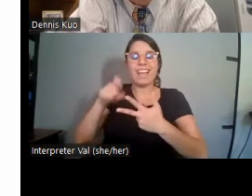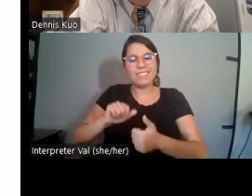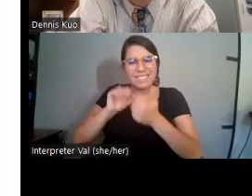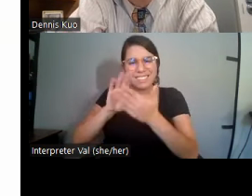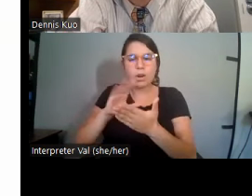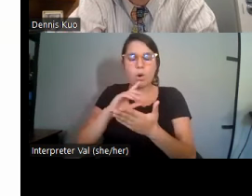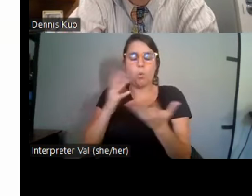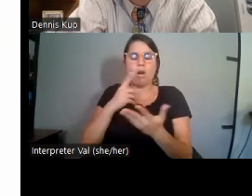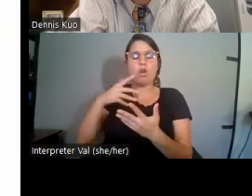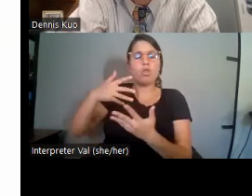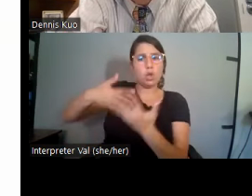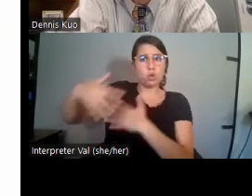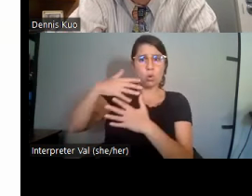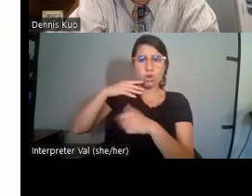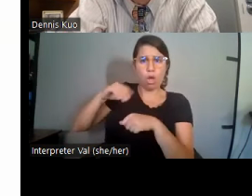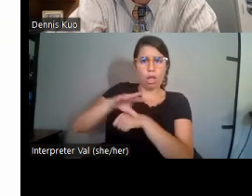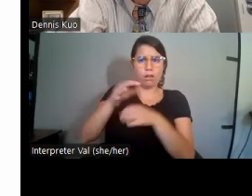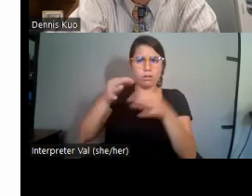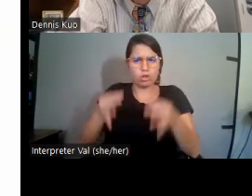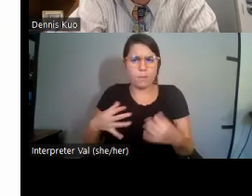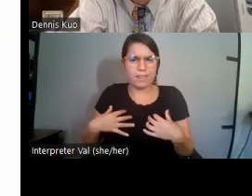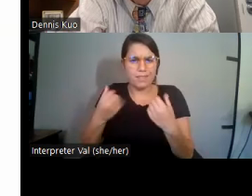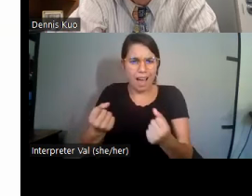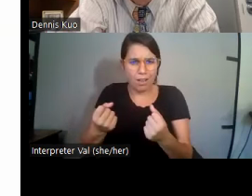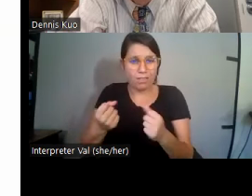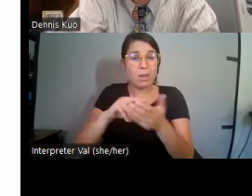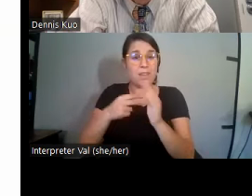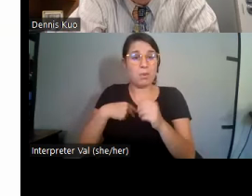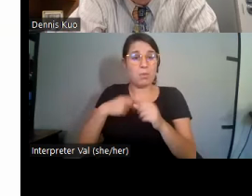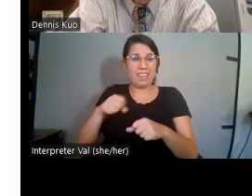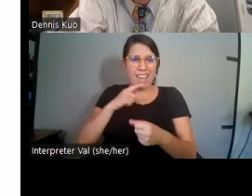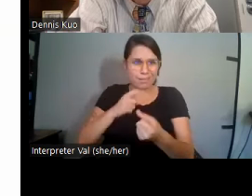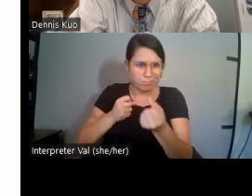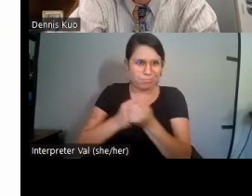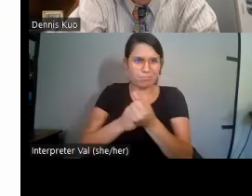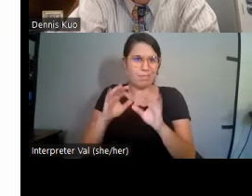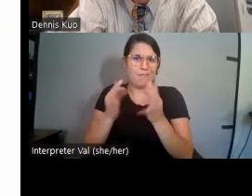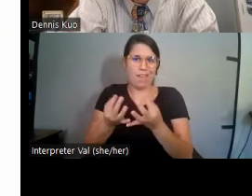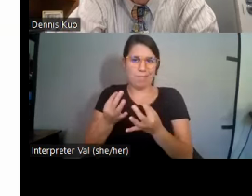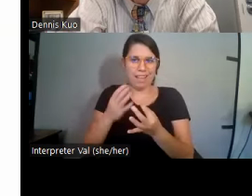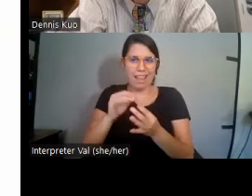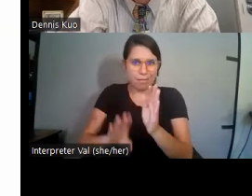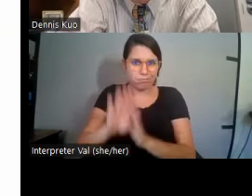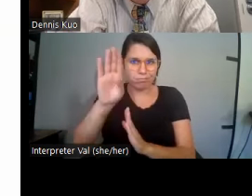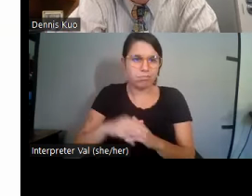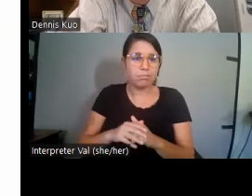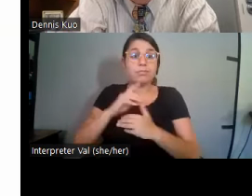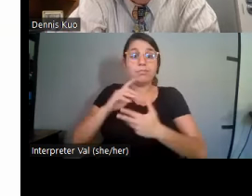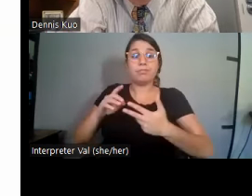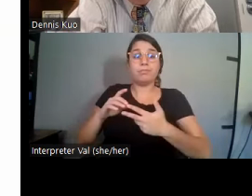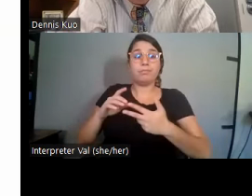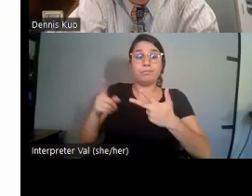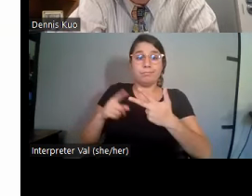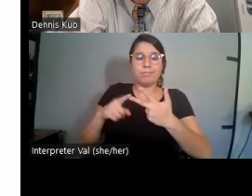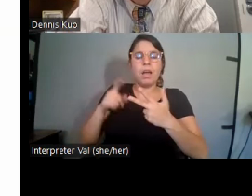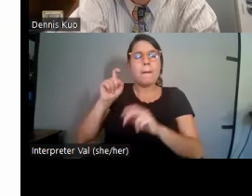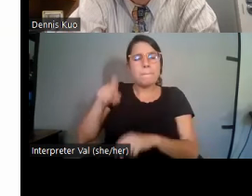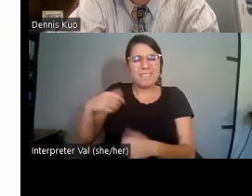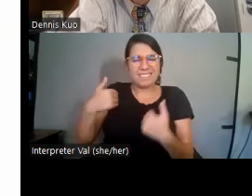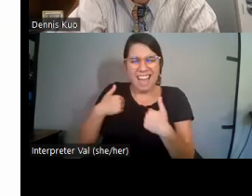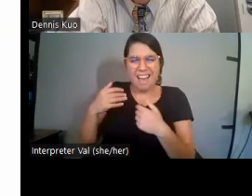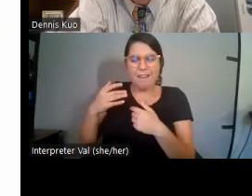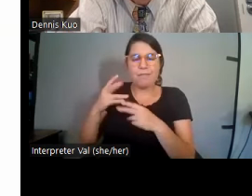of health to increase family well-being and flourishing. That payers and service sectors adopt value-based payment